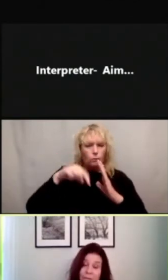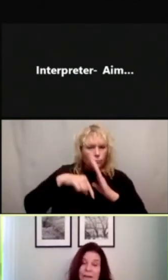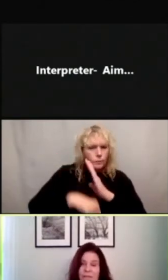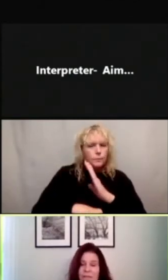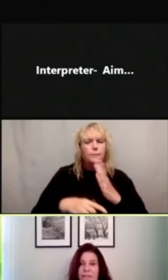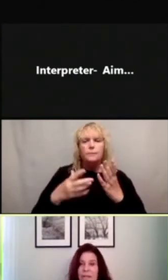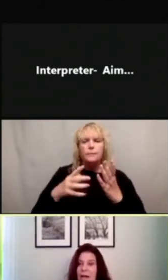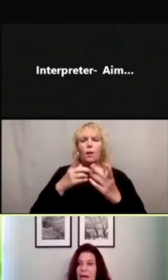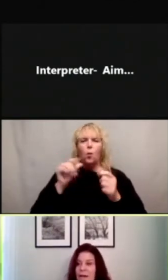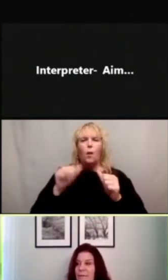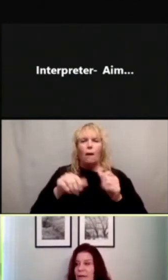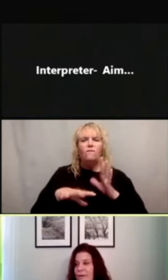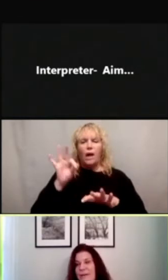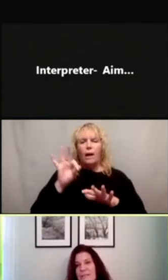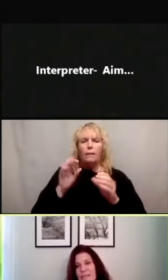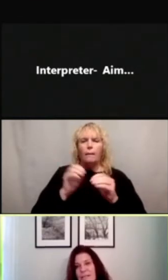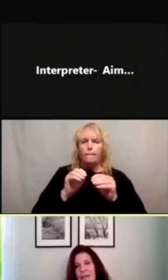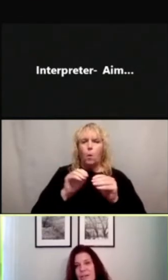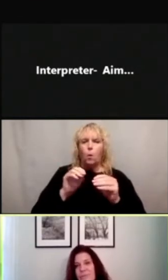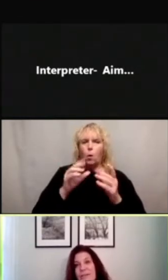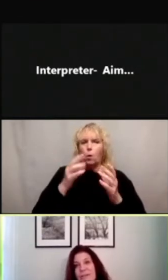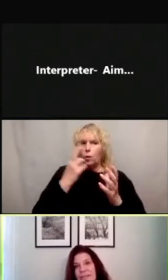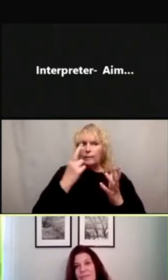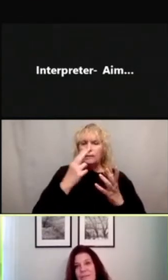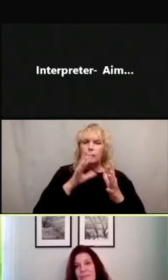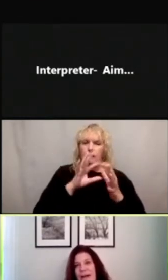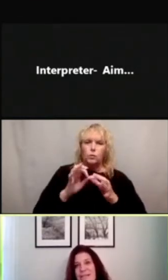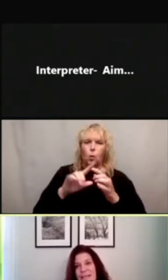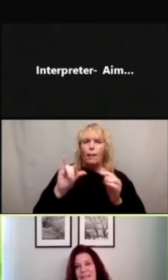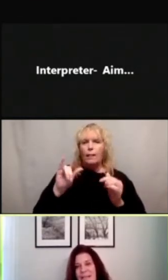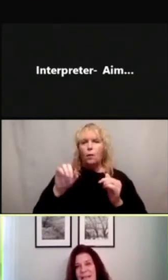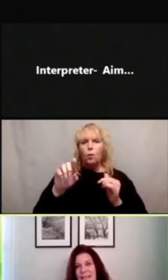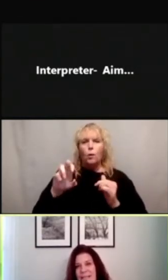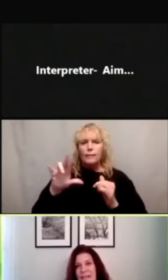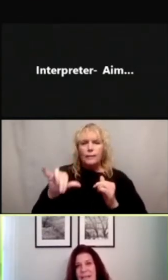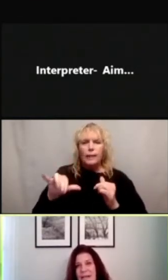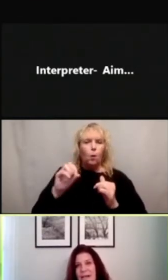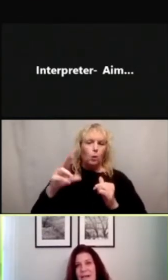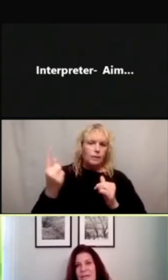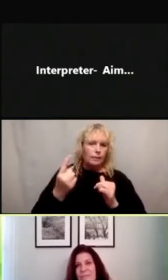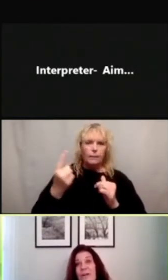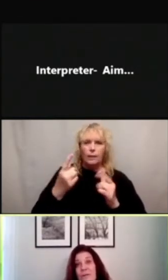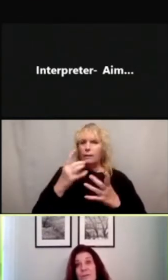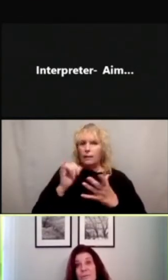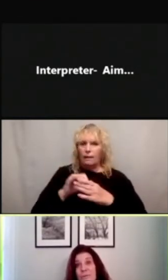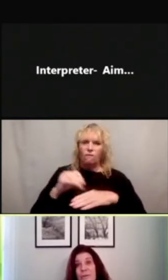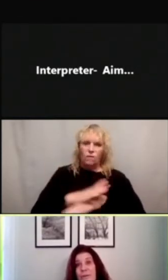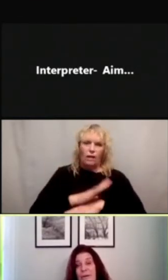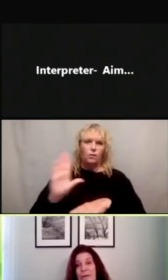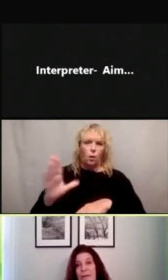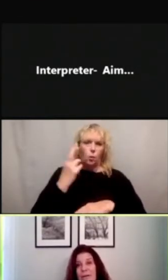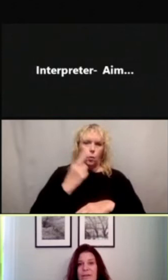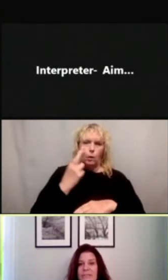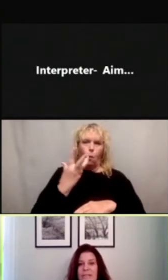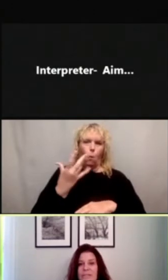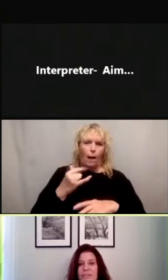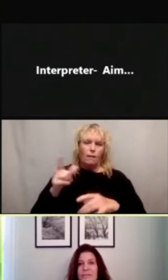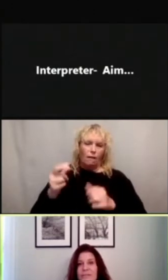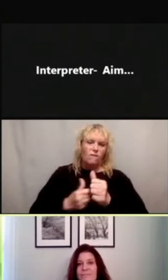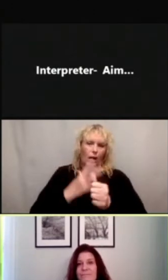literacy and other factors that are affecting their ability to access and follow through with